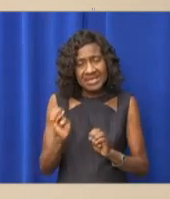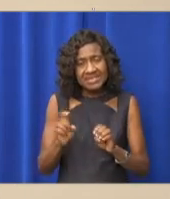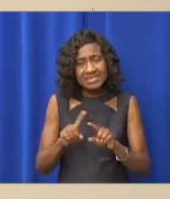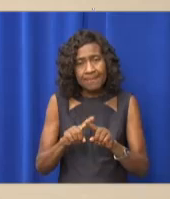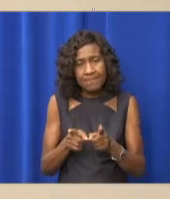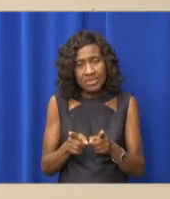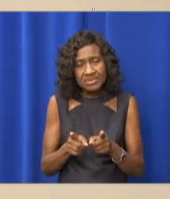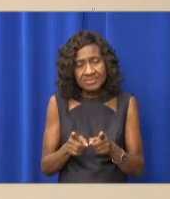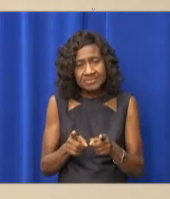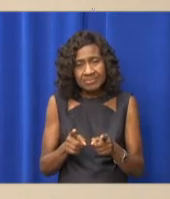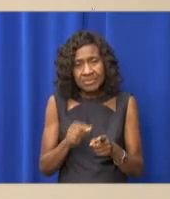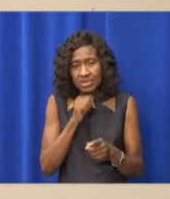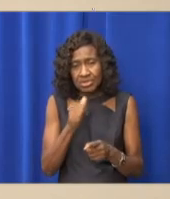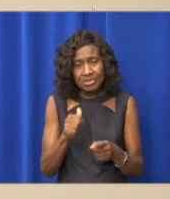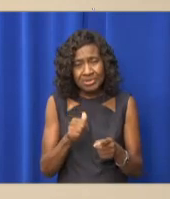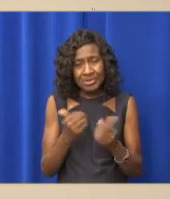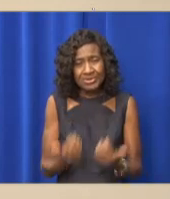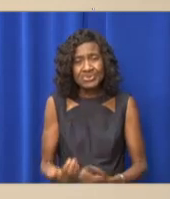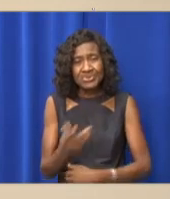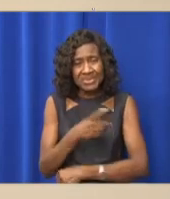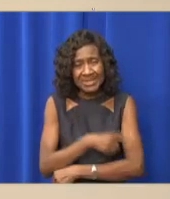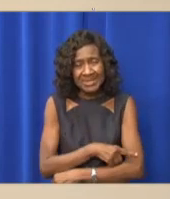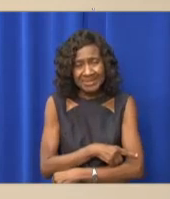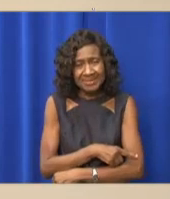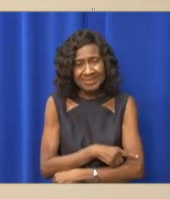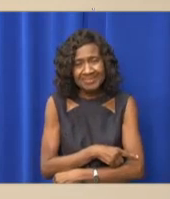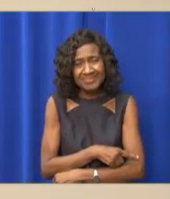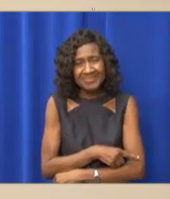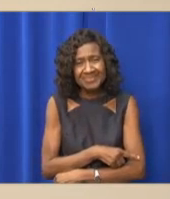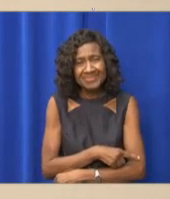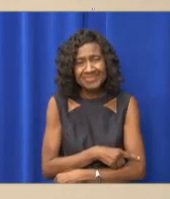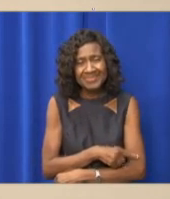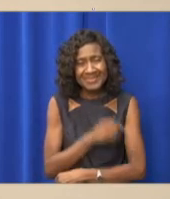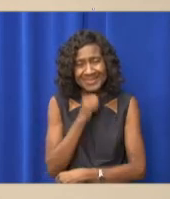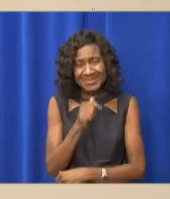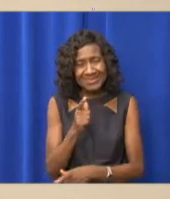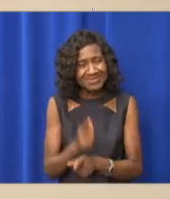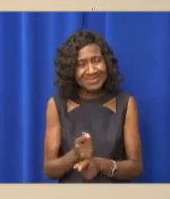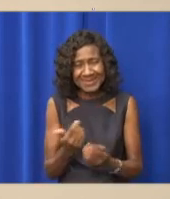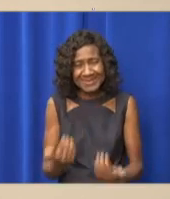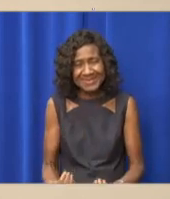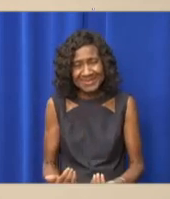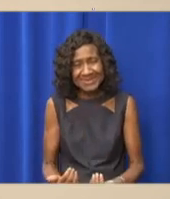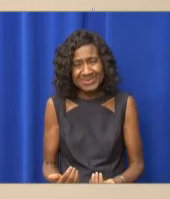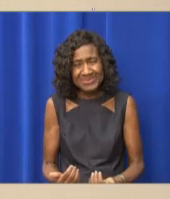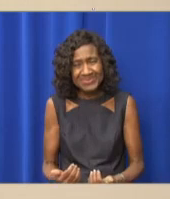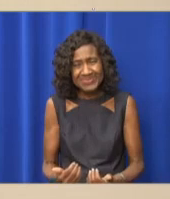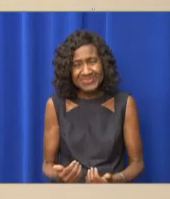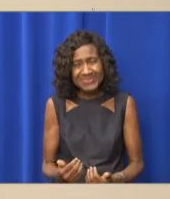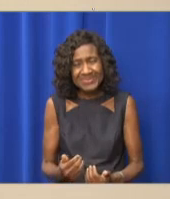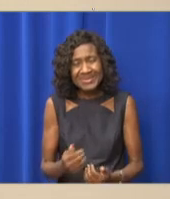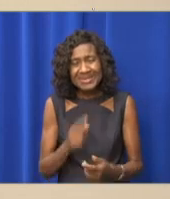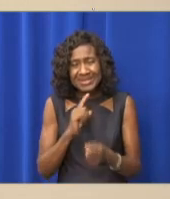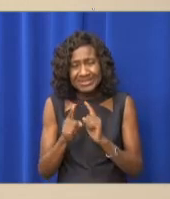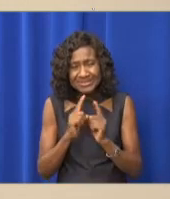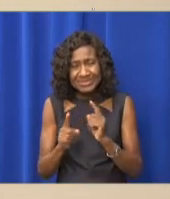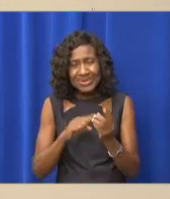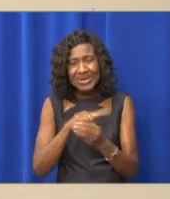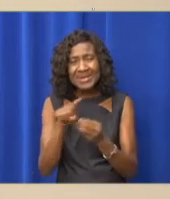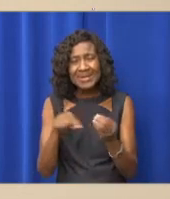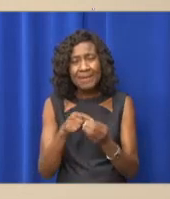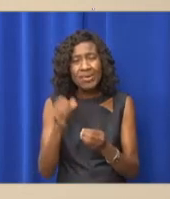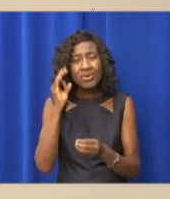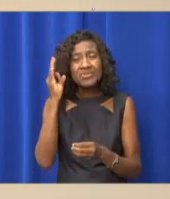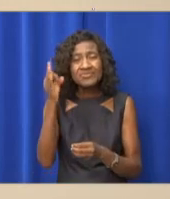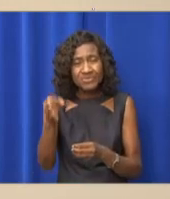shelter-in-place regulations. Not today, because I know people will jump quick on this. Not right now. I'm giving you some insight into